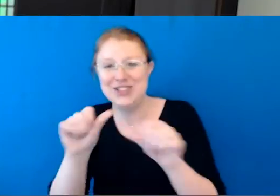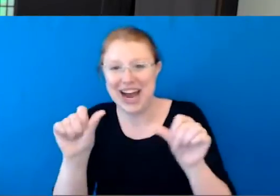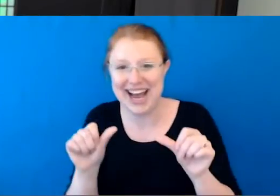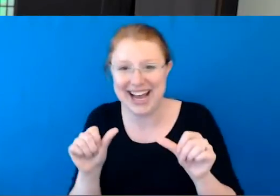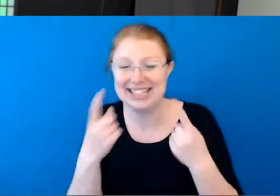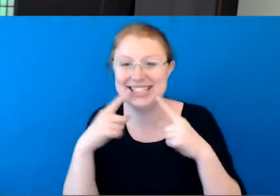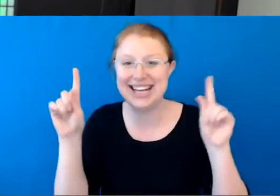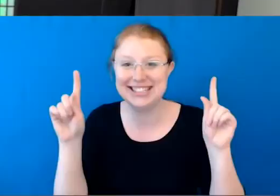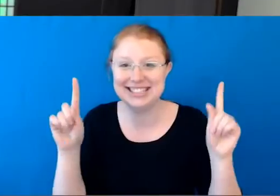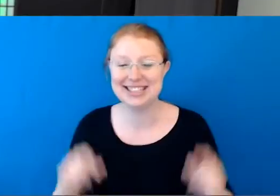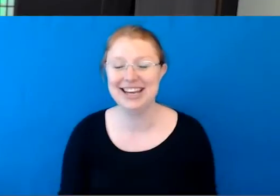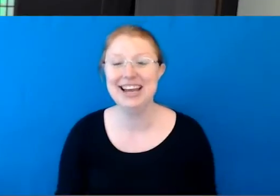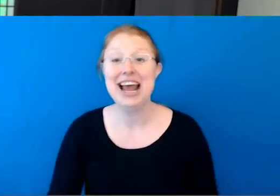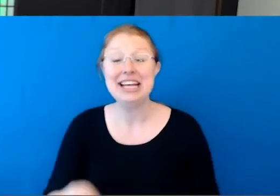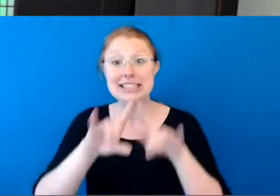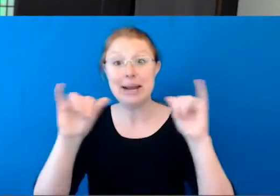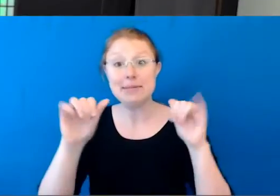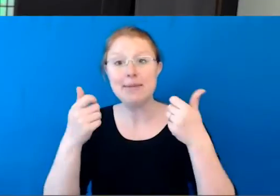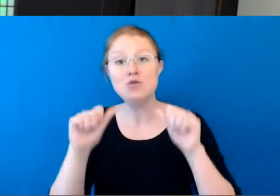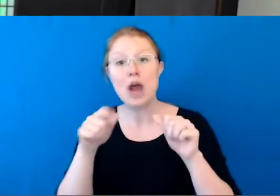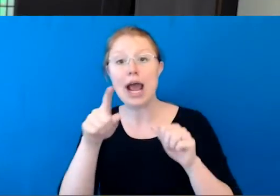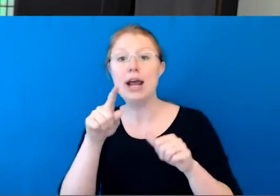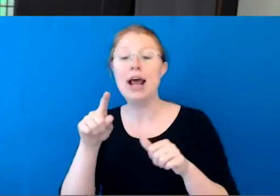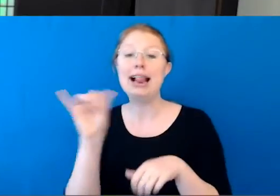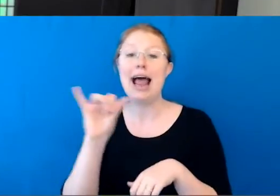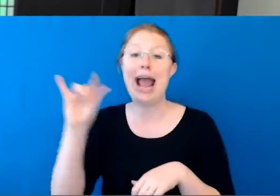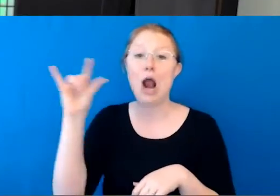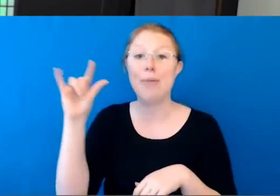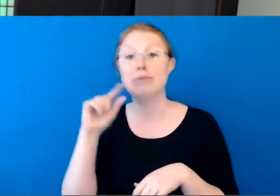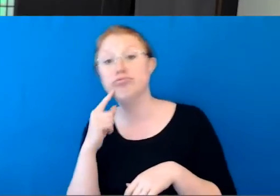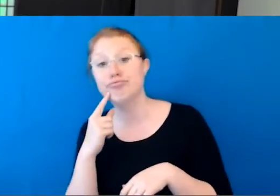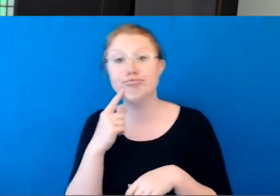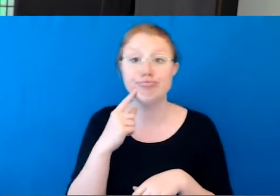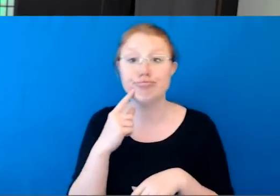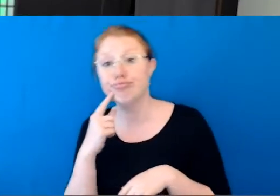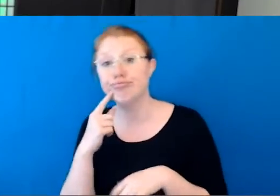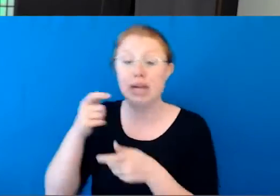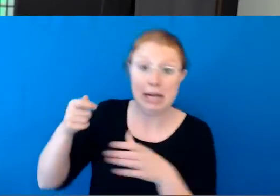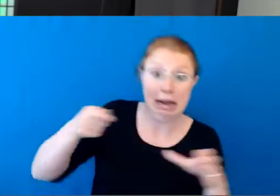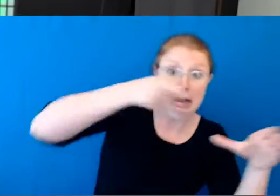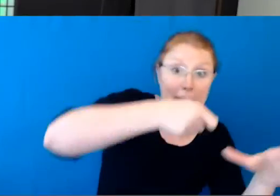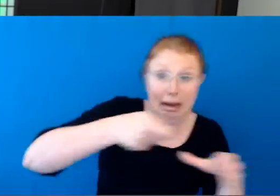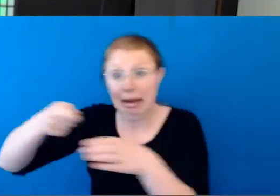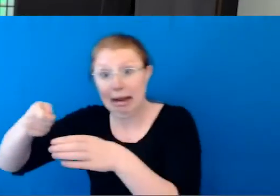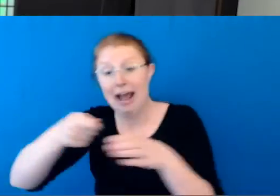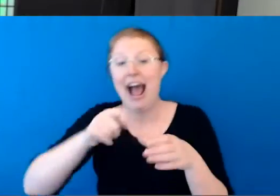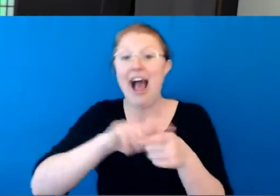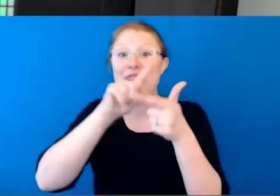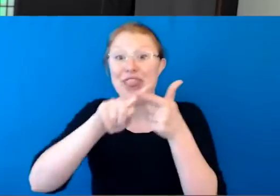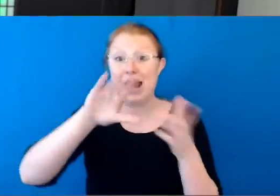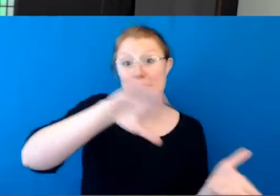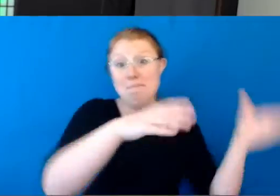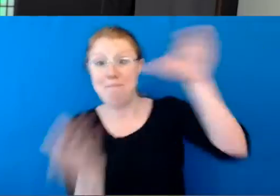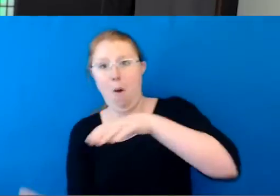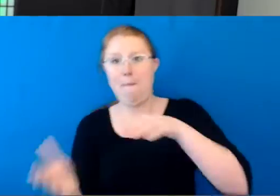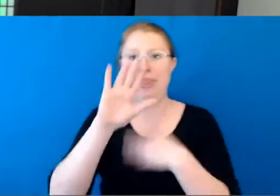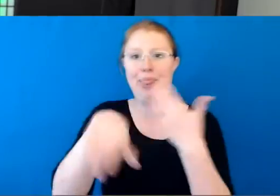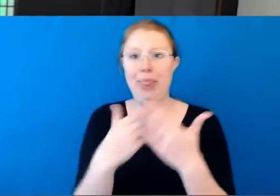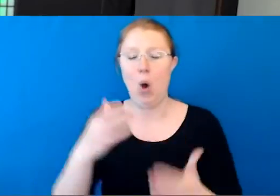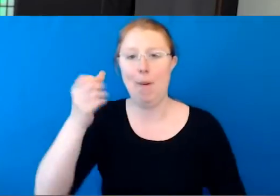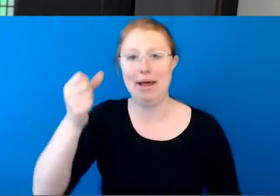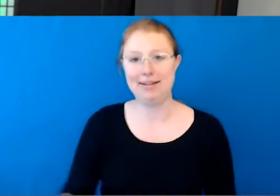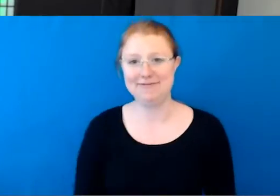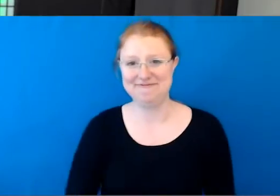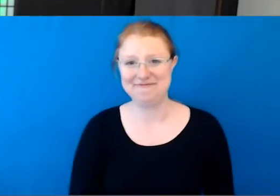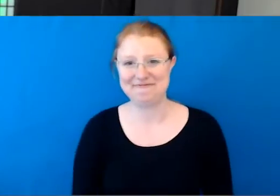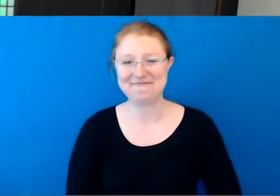jug while pretending to be an airplane. Now dump the contents of the jug on the floor. That was the feeding test.